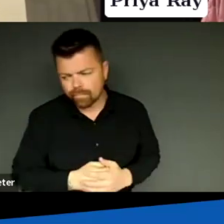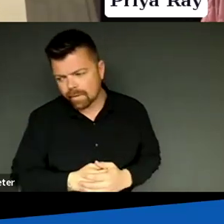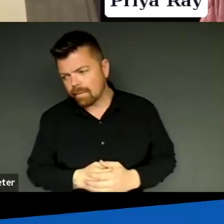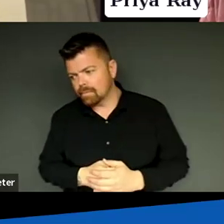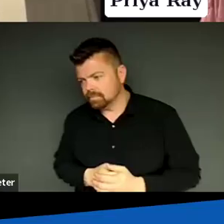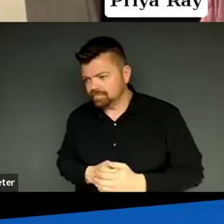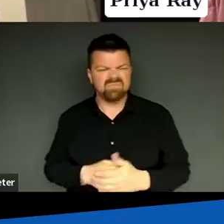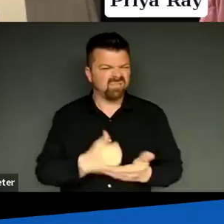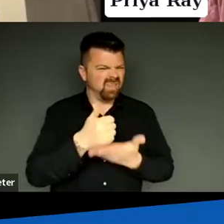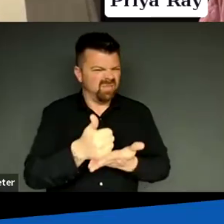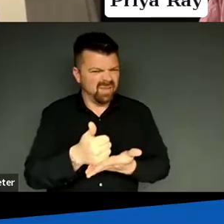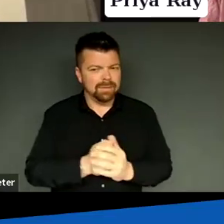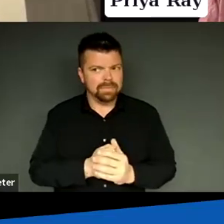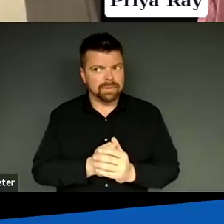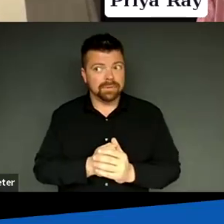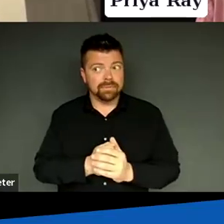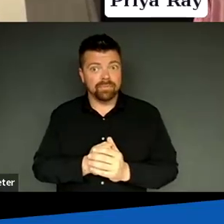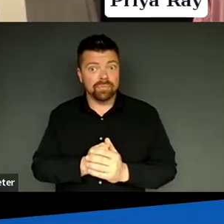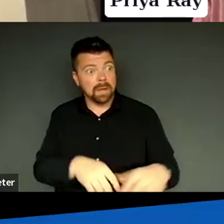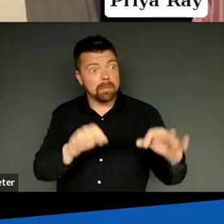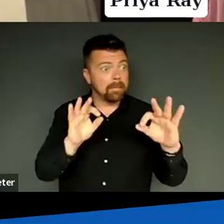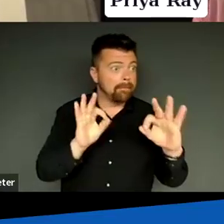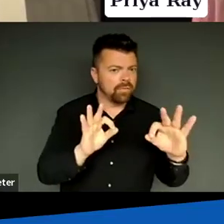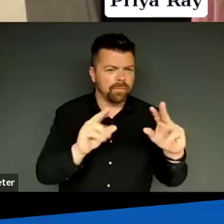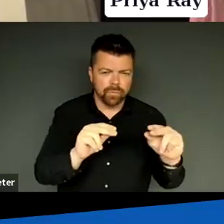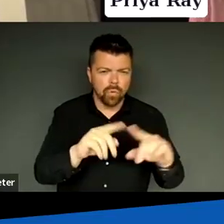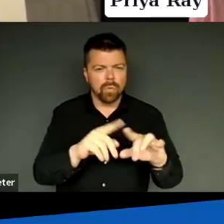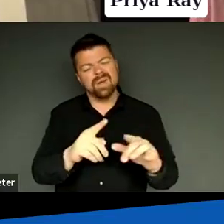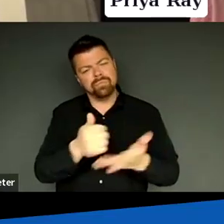the edge off. It doesn't get rid of it, but it does take the edge off for sure.